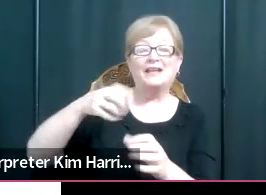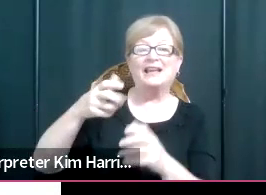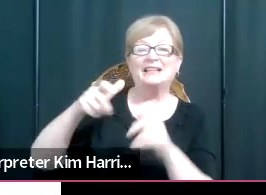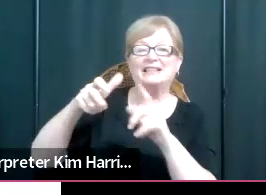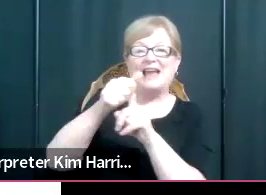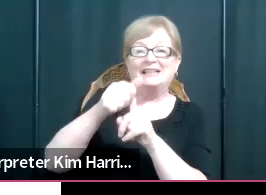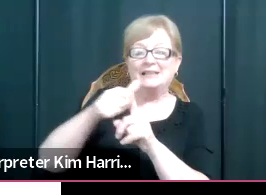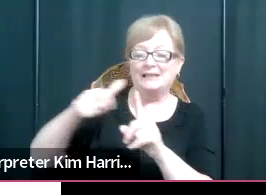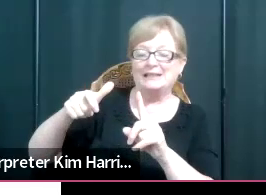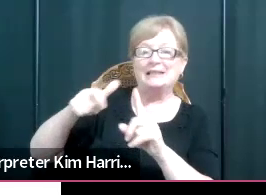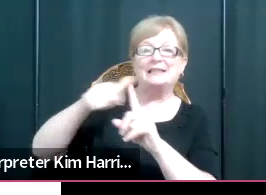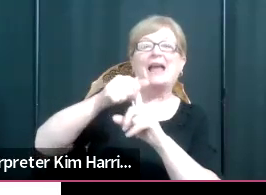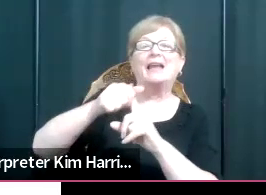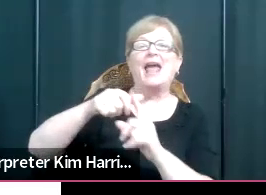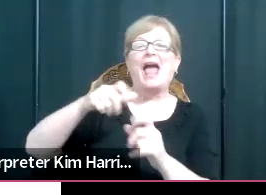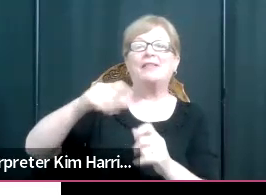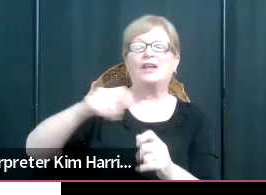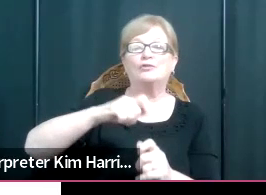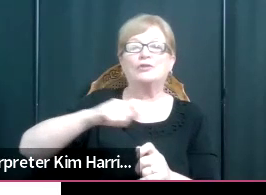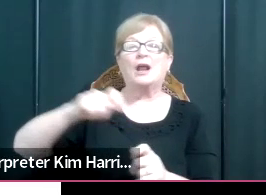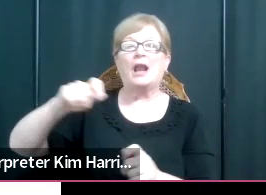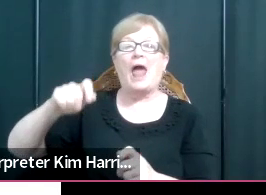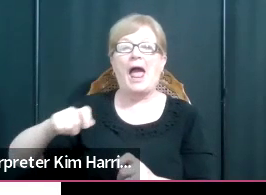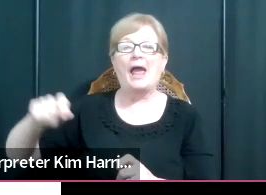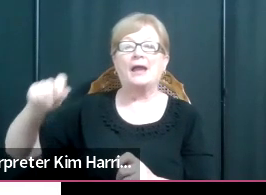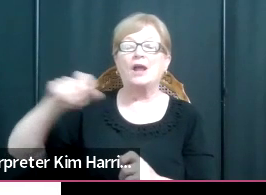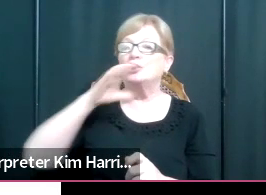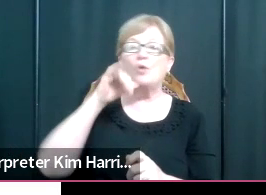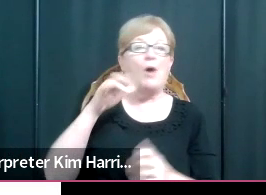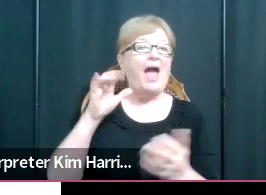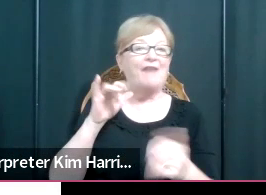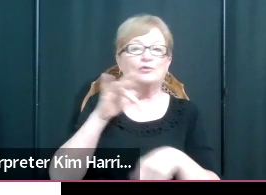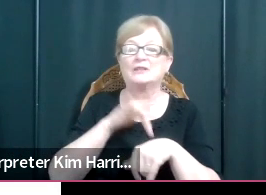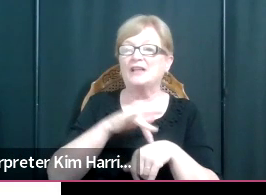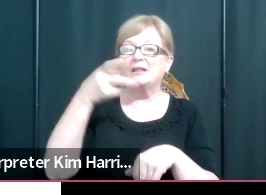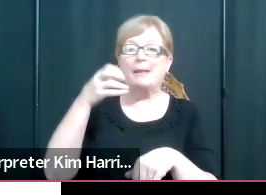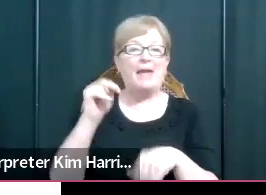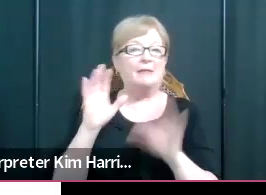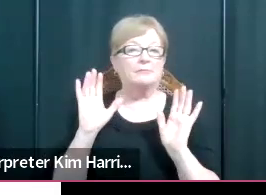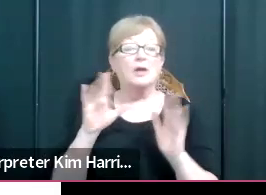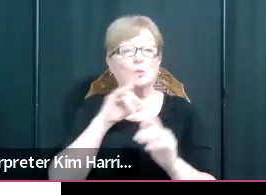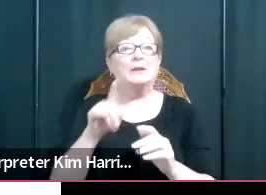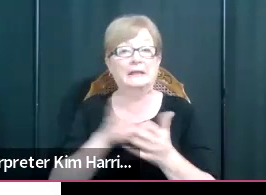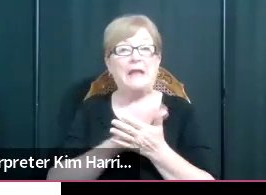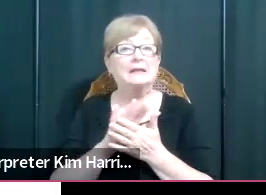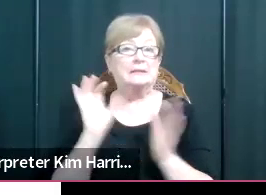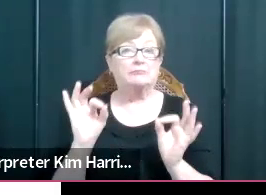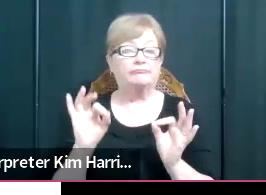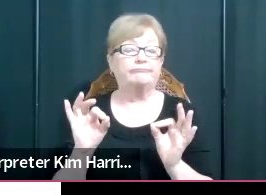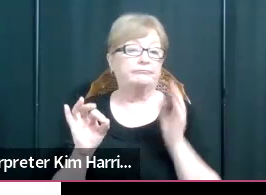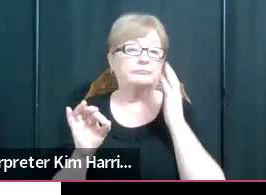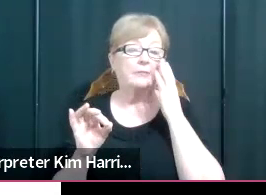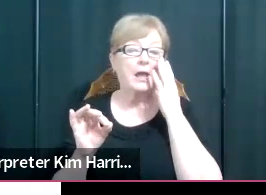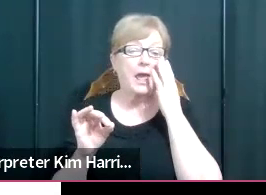then you just sort of glide the bird along, so you don't have to be able to grip the pen at all, which is handy. And